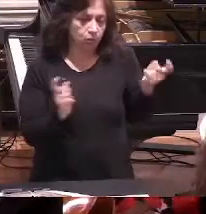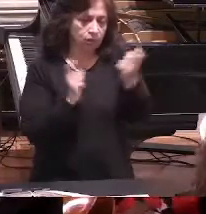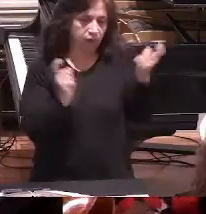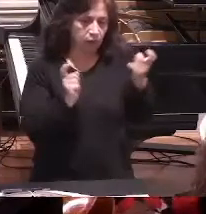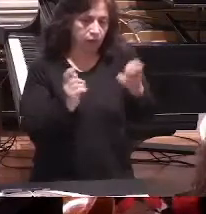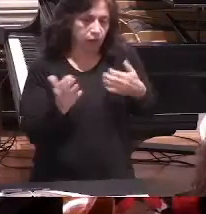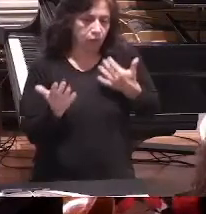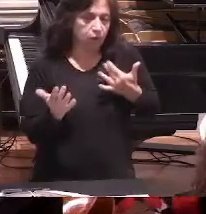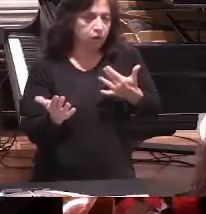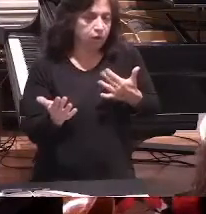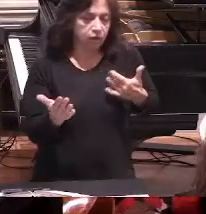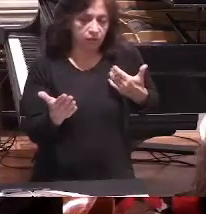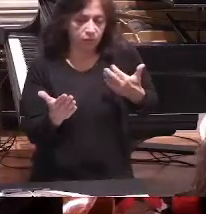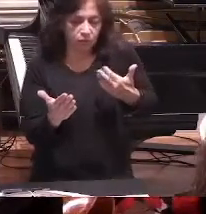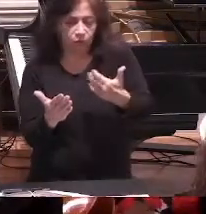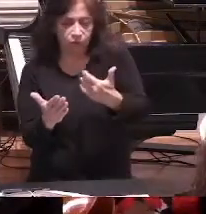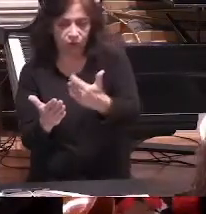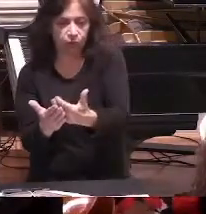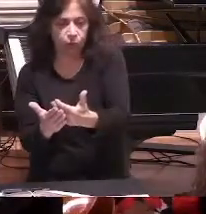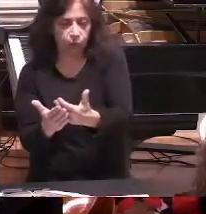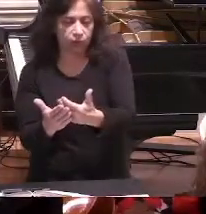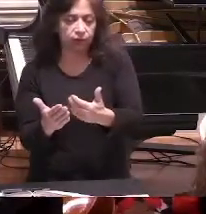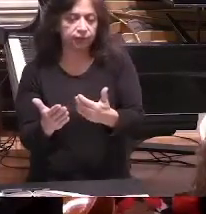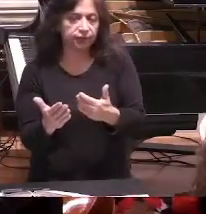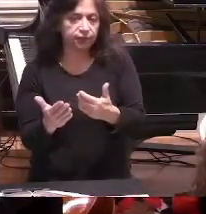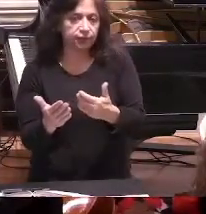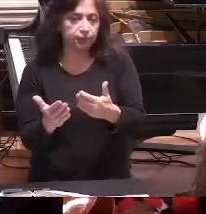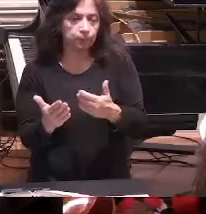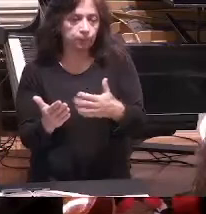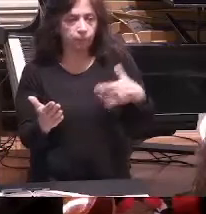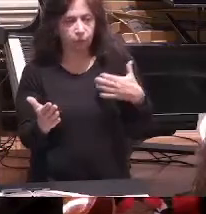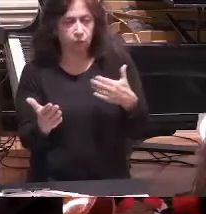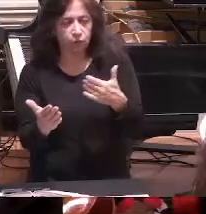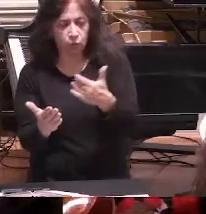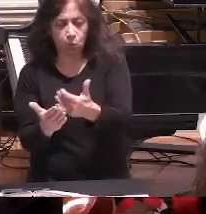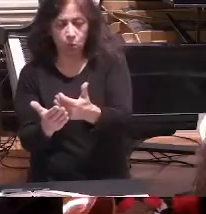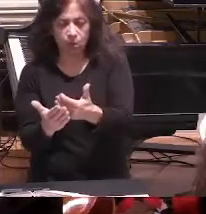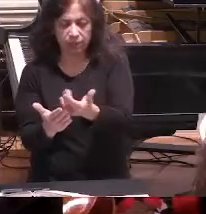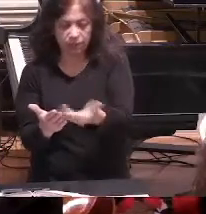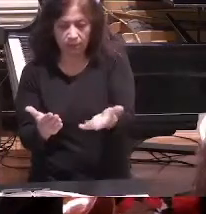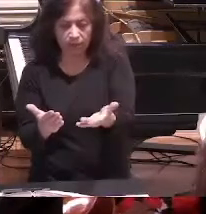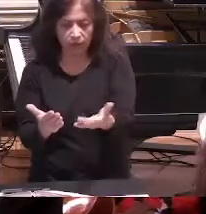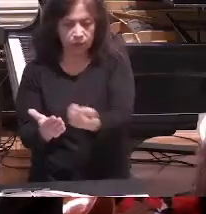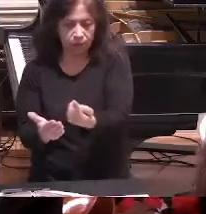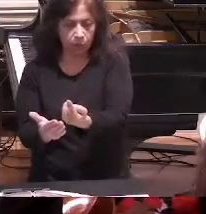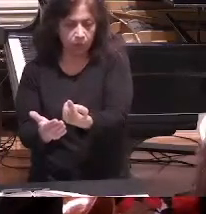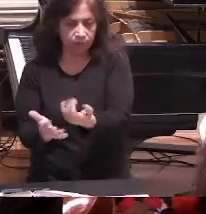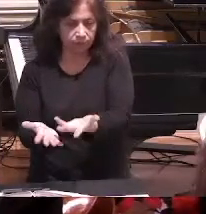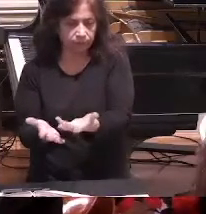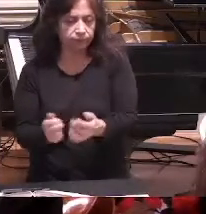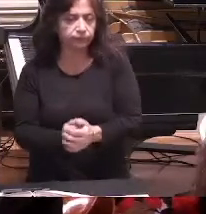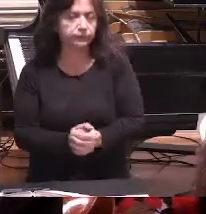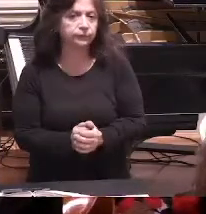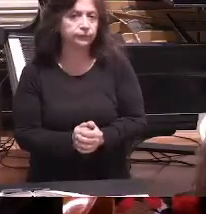celebrate, is a season of moving towards something or someone.